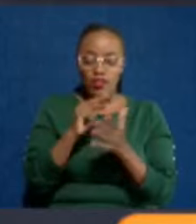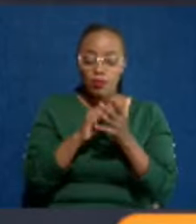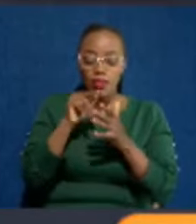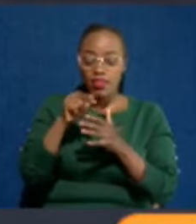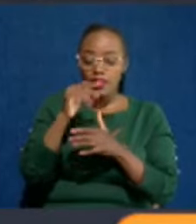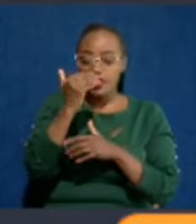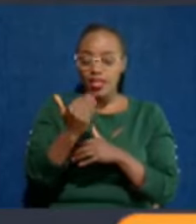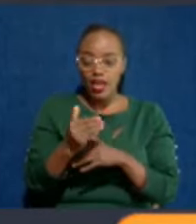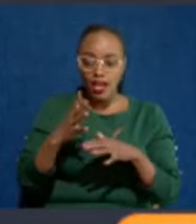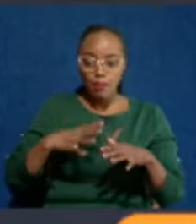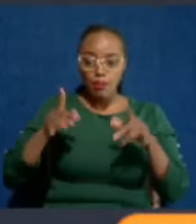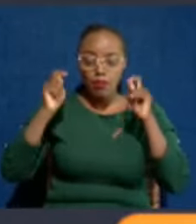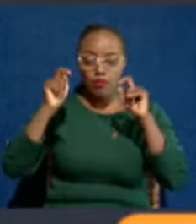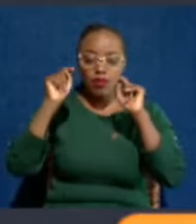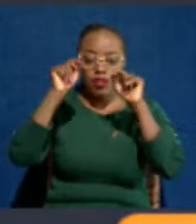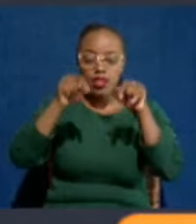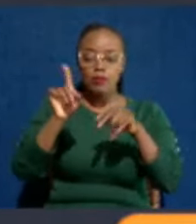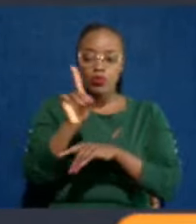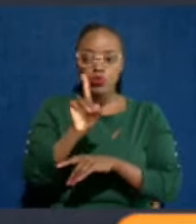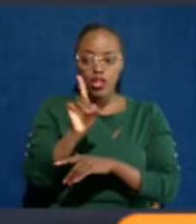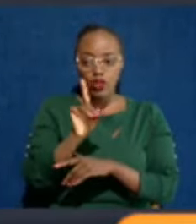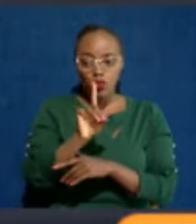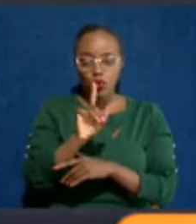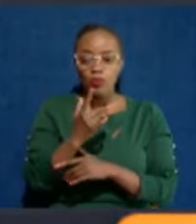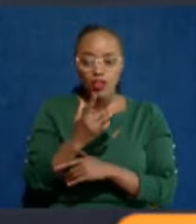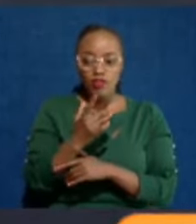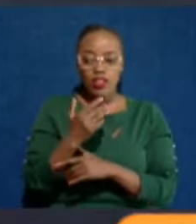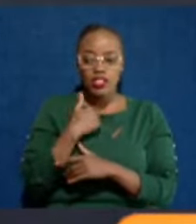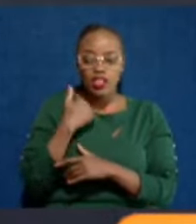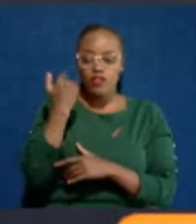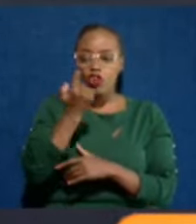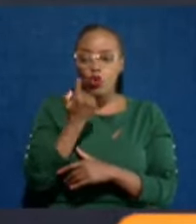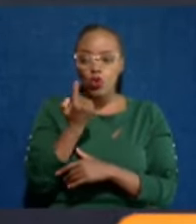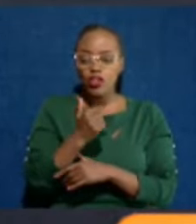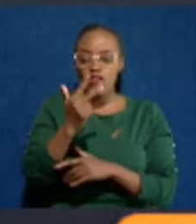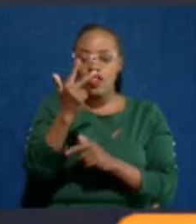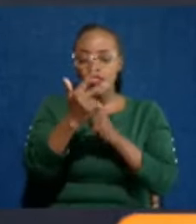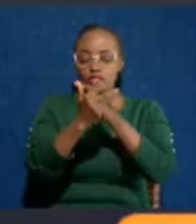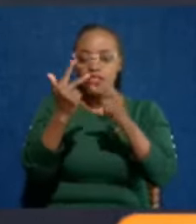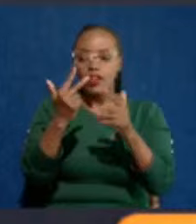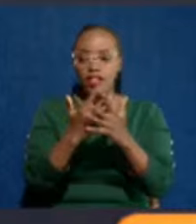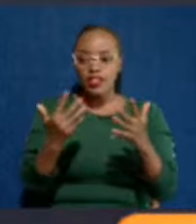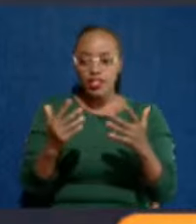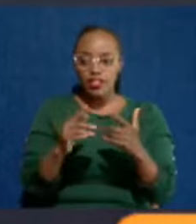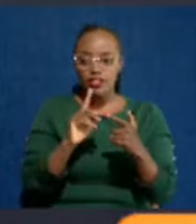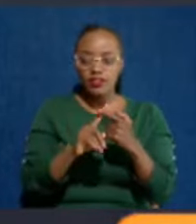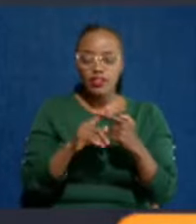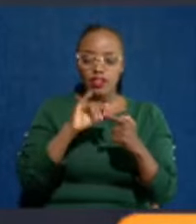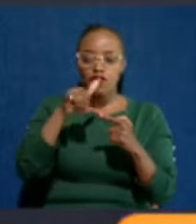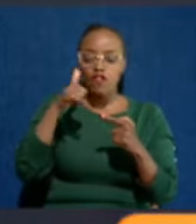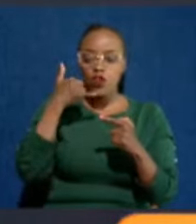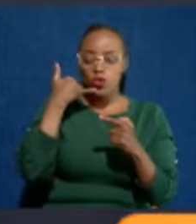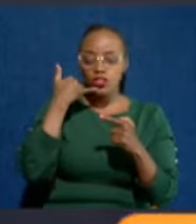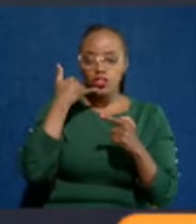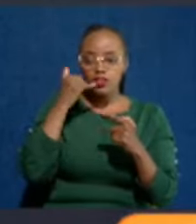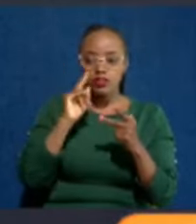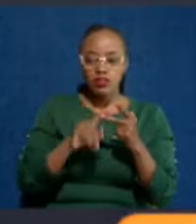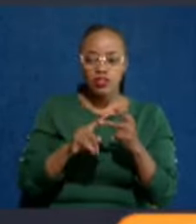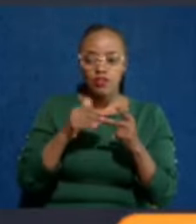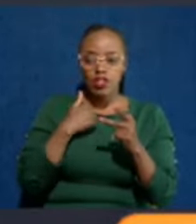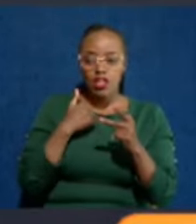young protesters came to the streets of Nairobi armed with only about three things. They had mobile phones, they